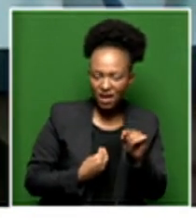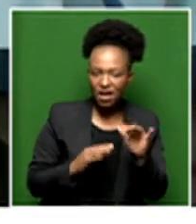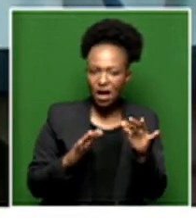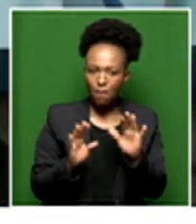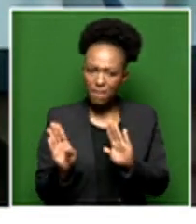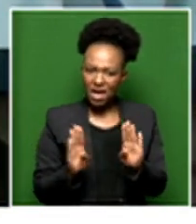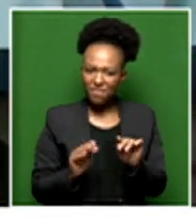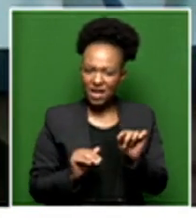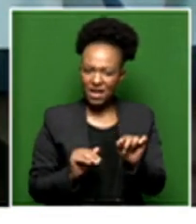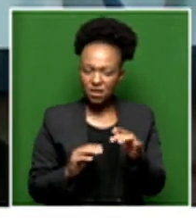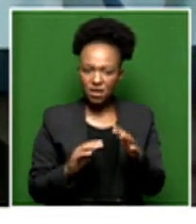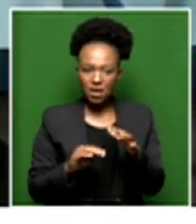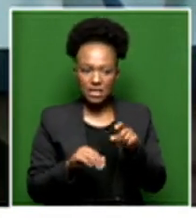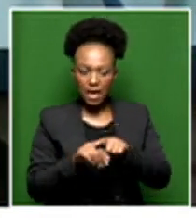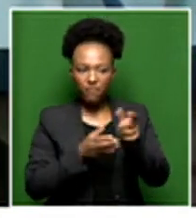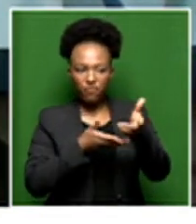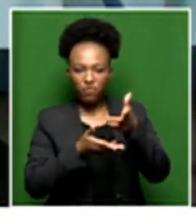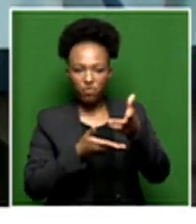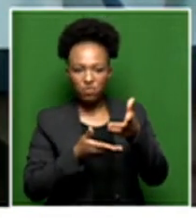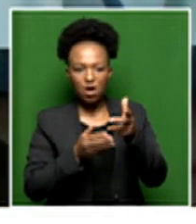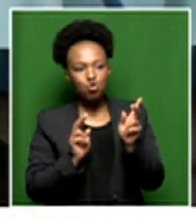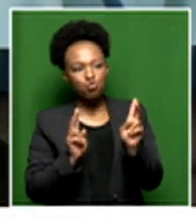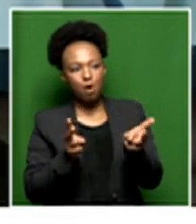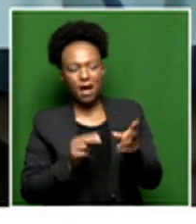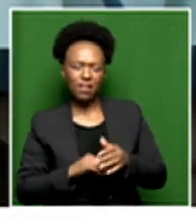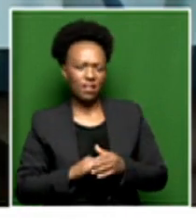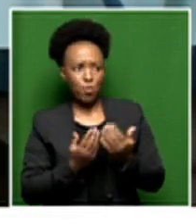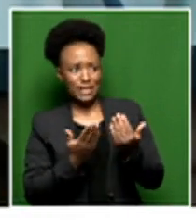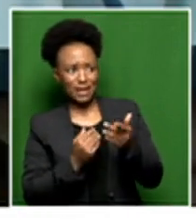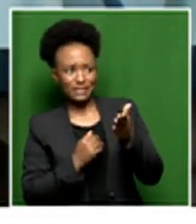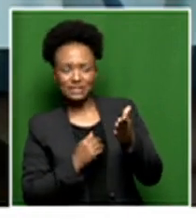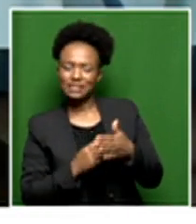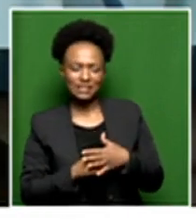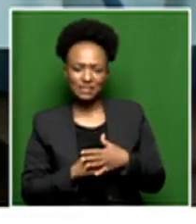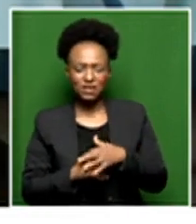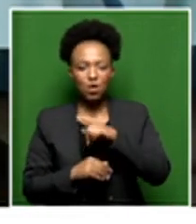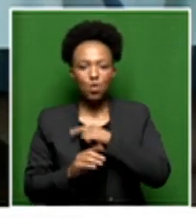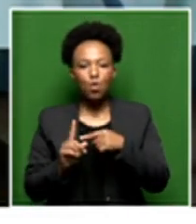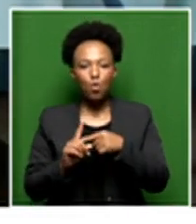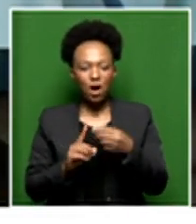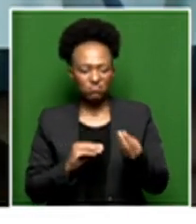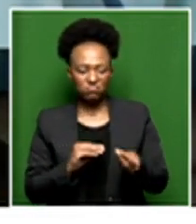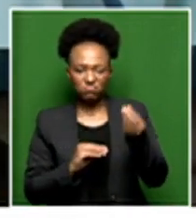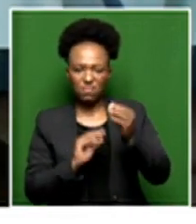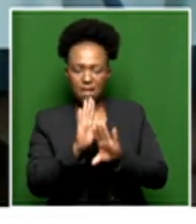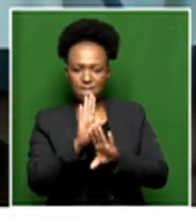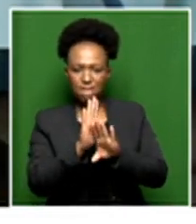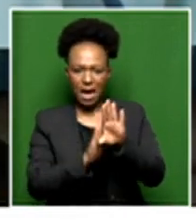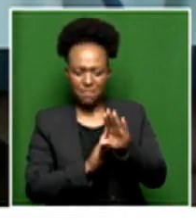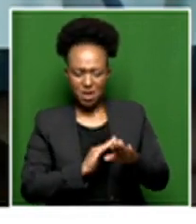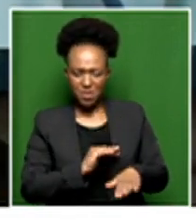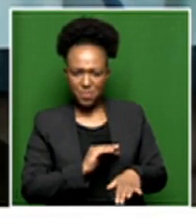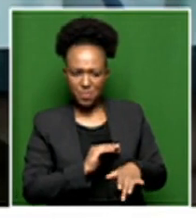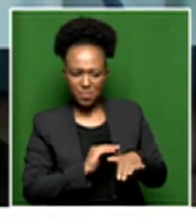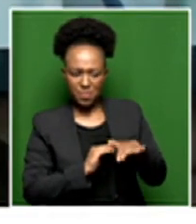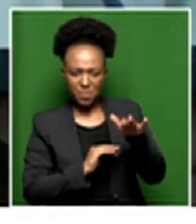ways of behaving and interacting with others not what we usually expect. So their course of development is different